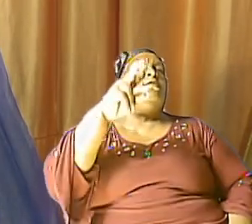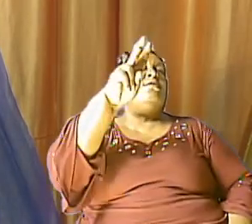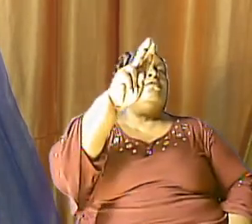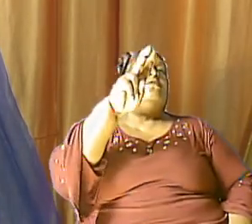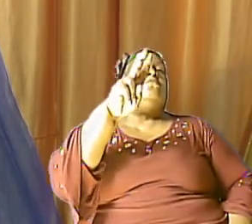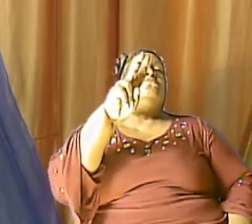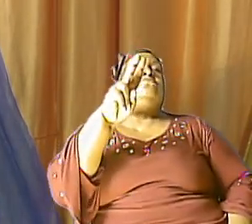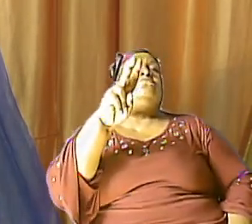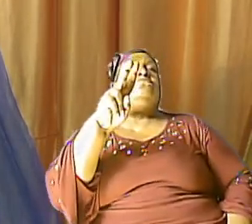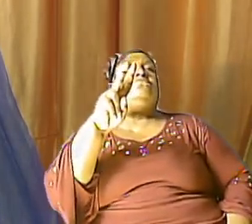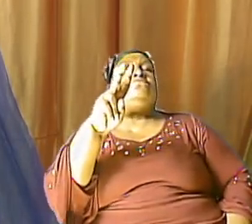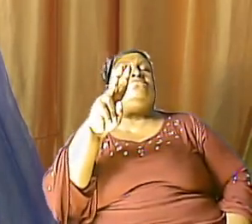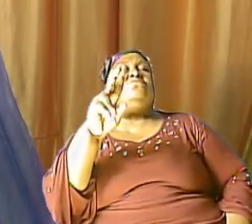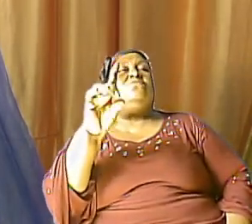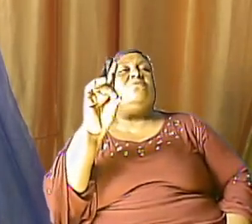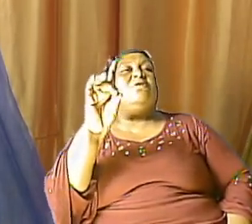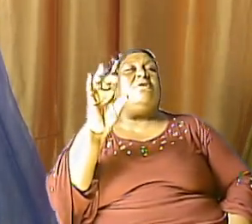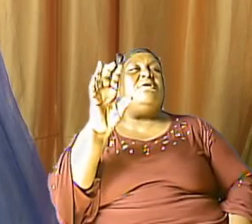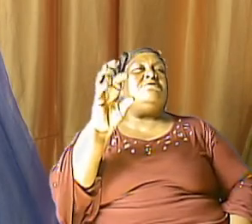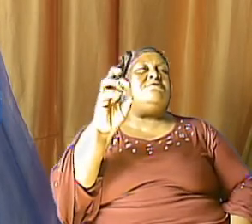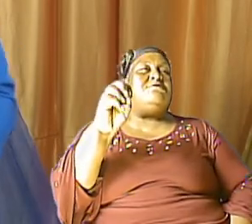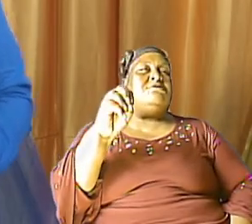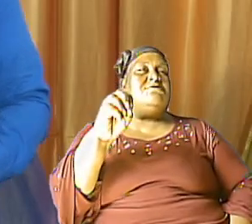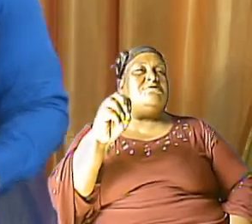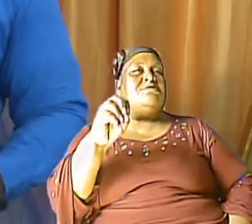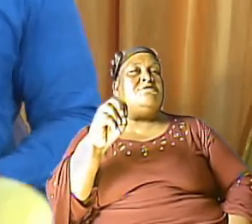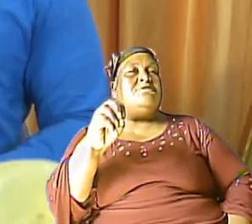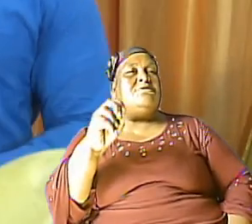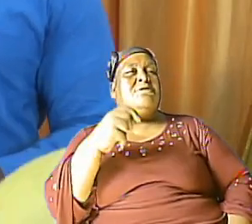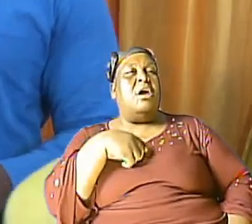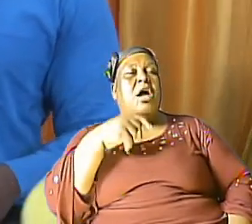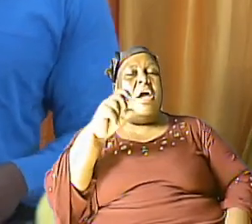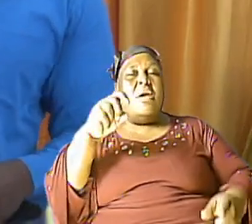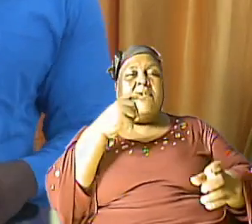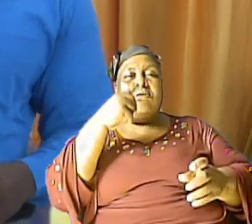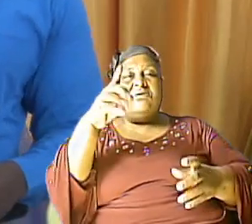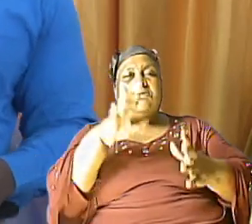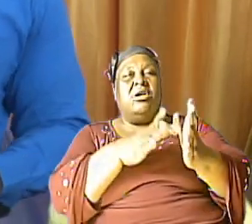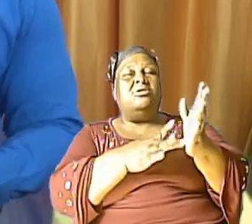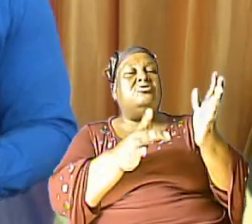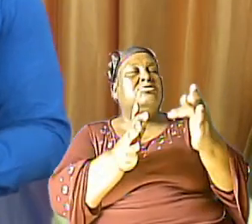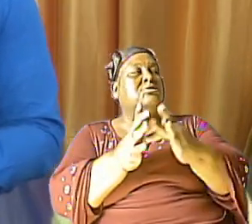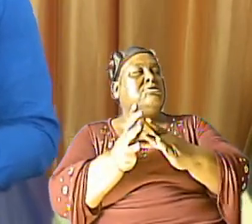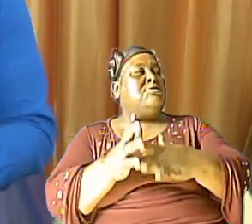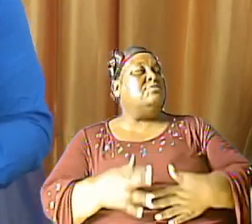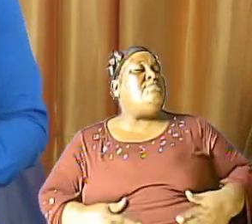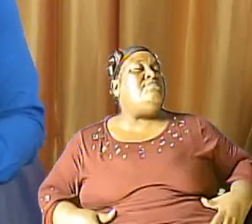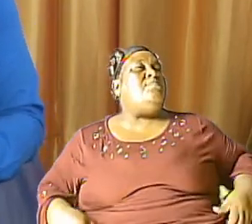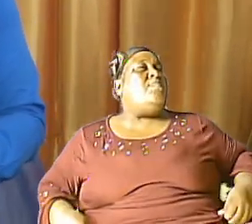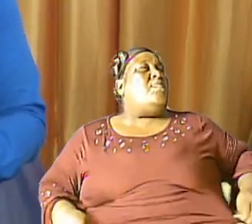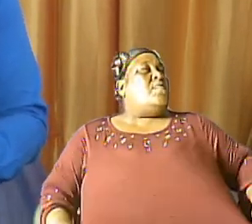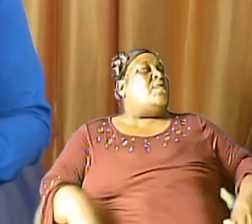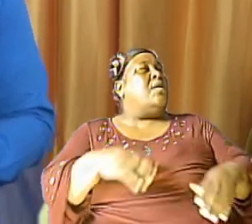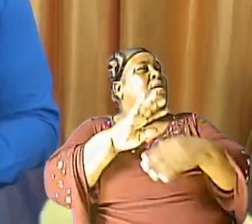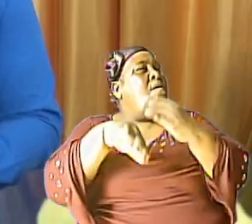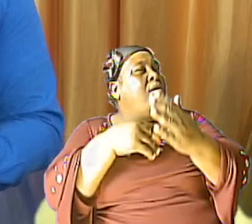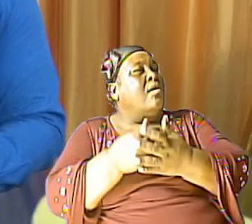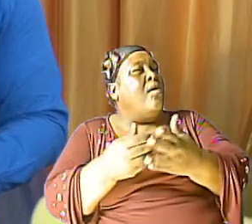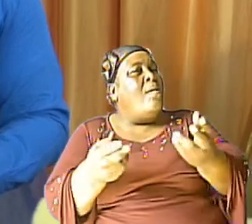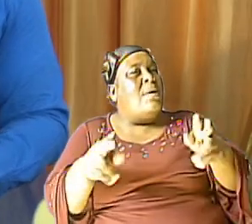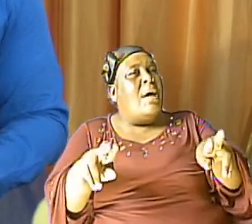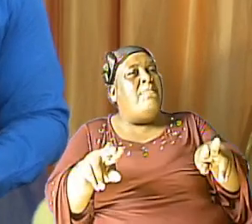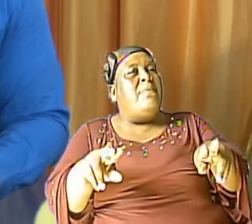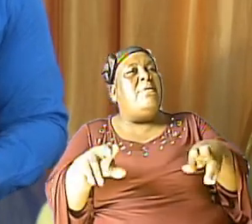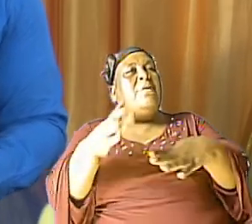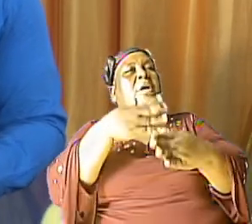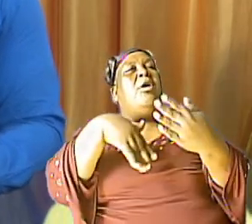I Must Tell Jesus. Hallelujah. Hallelujah. With all of what is happening around